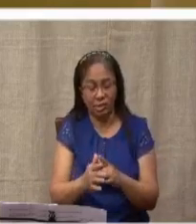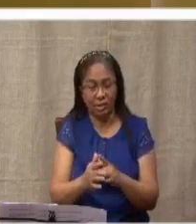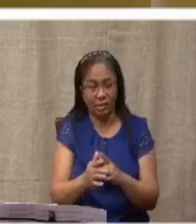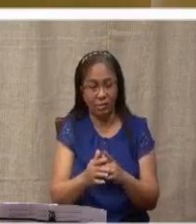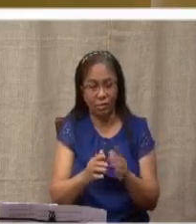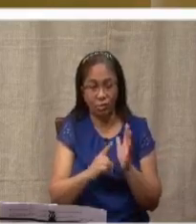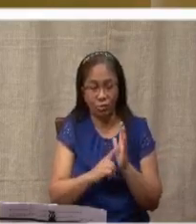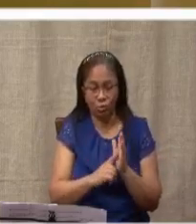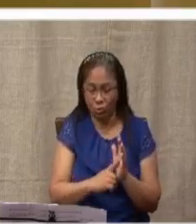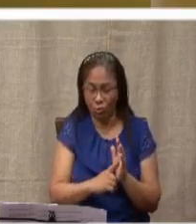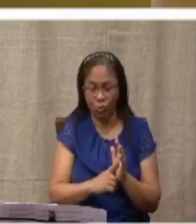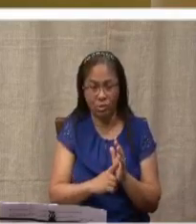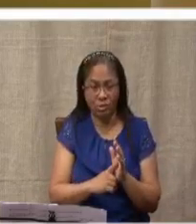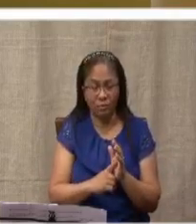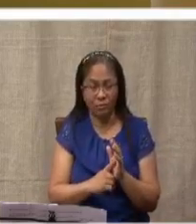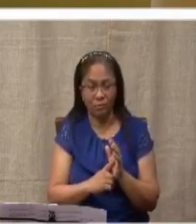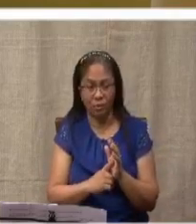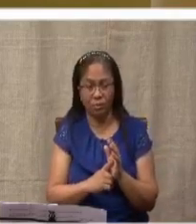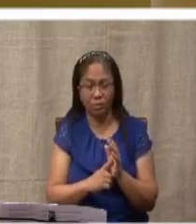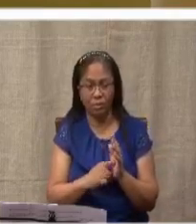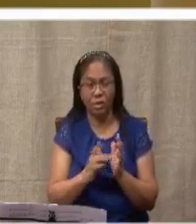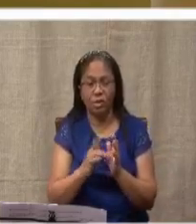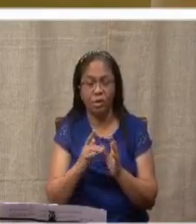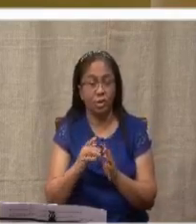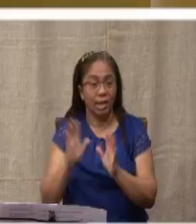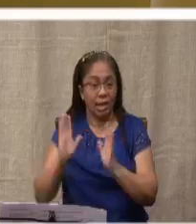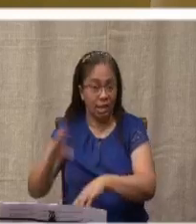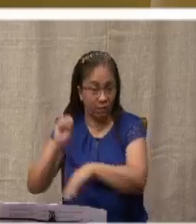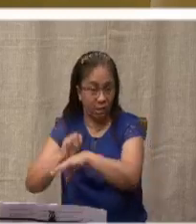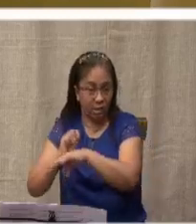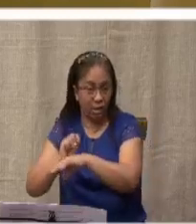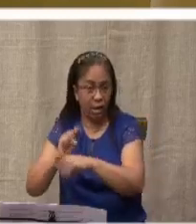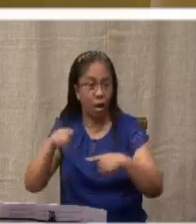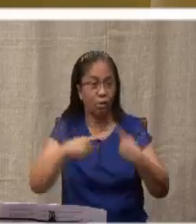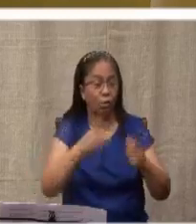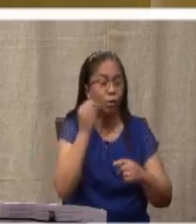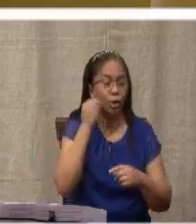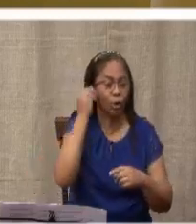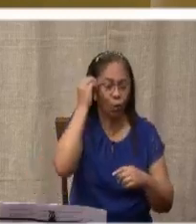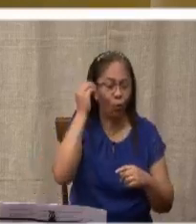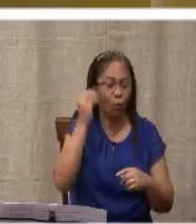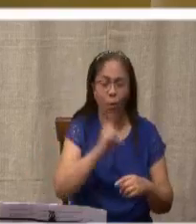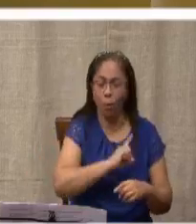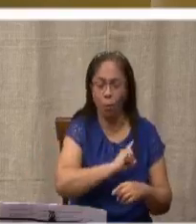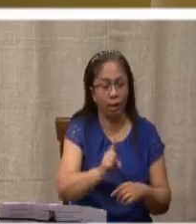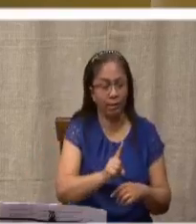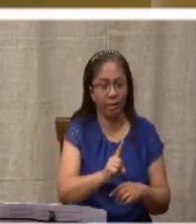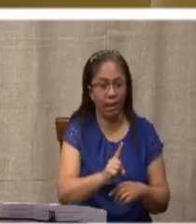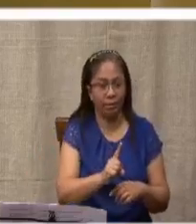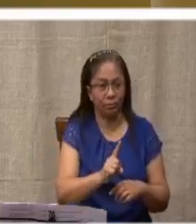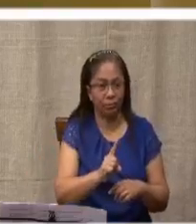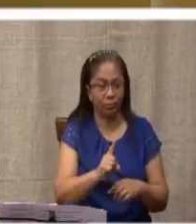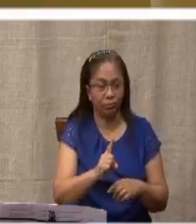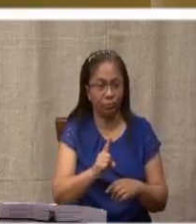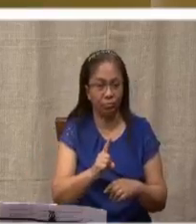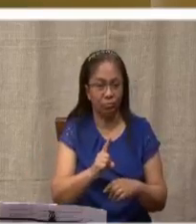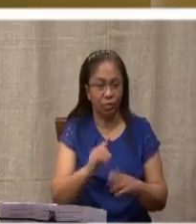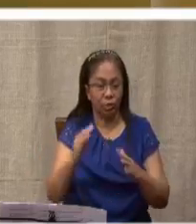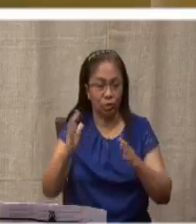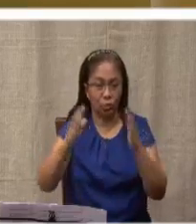where he goes straight from the synagogue he goes to the domestic church so from big church to domestic